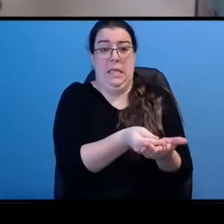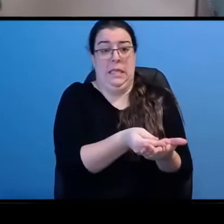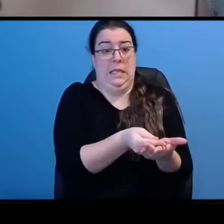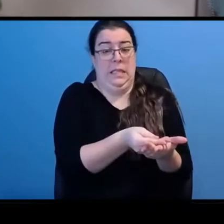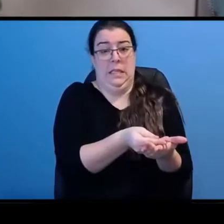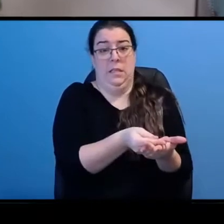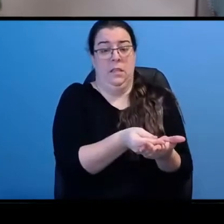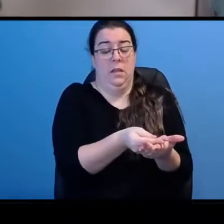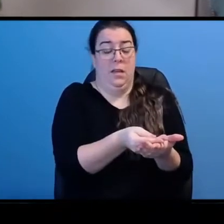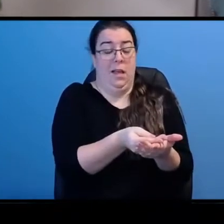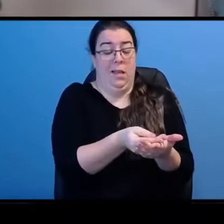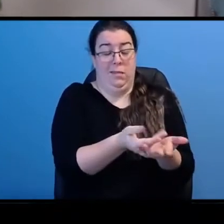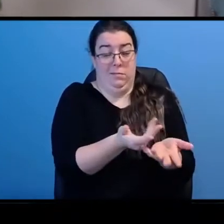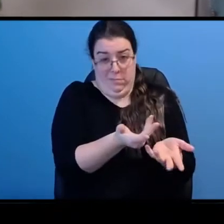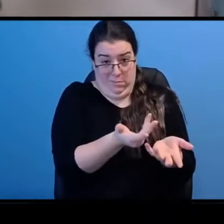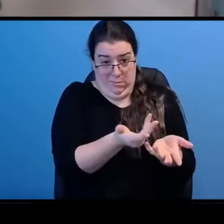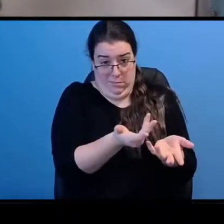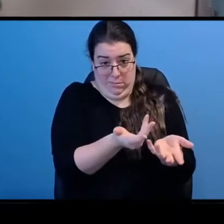very well.